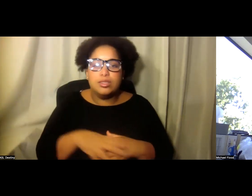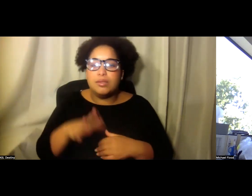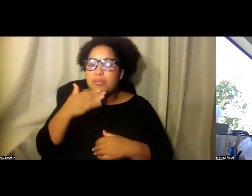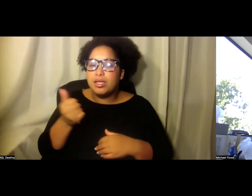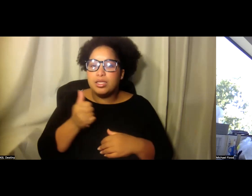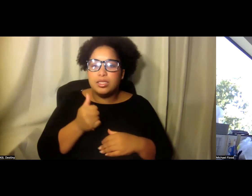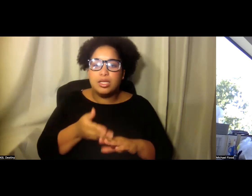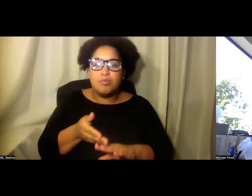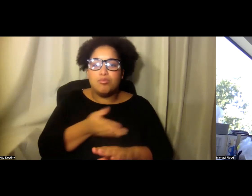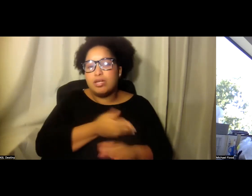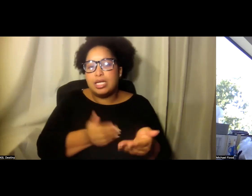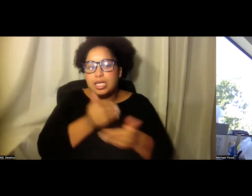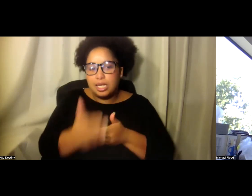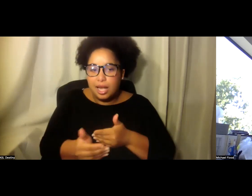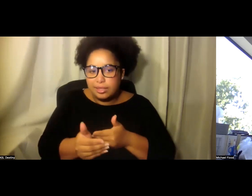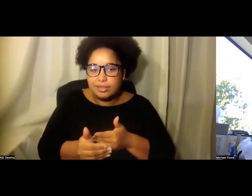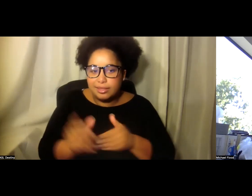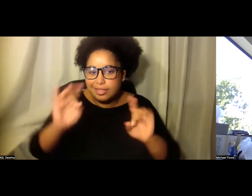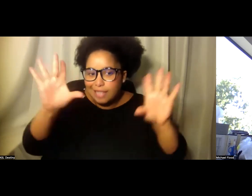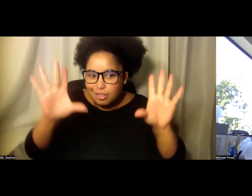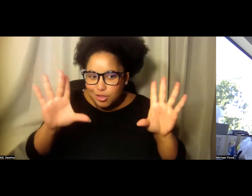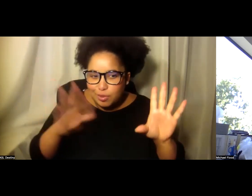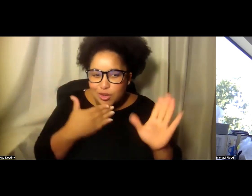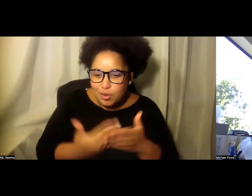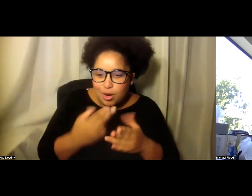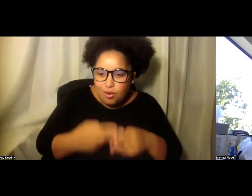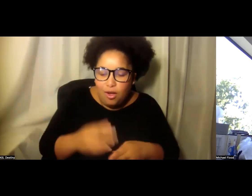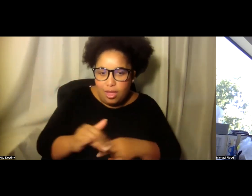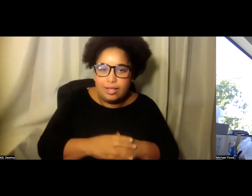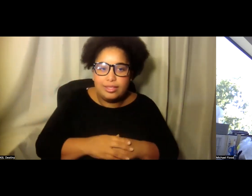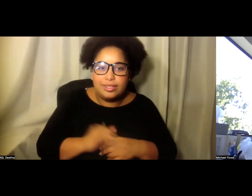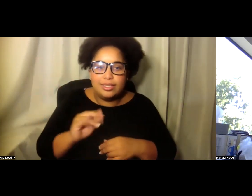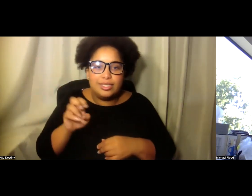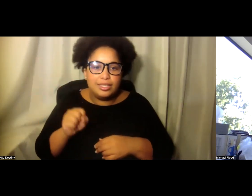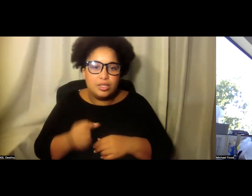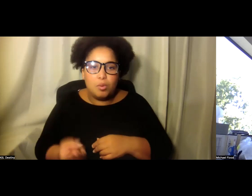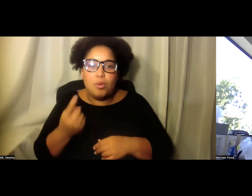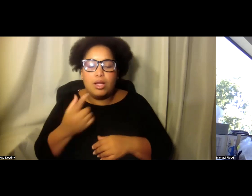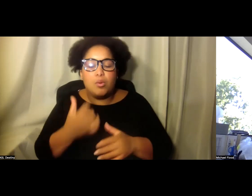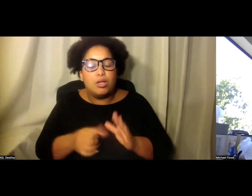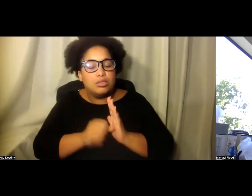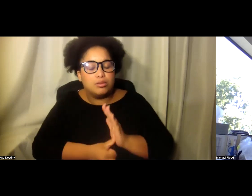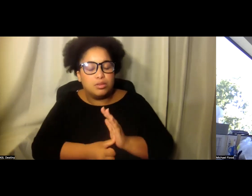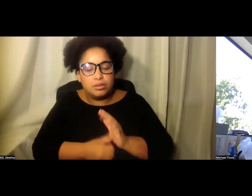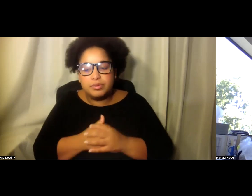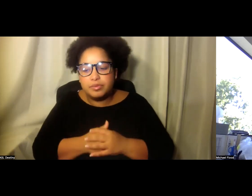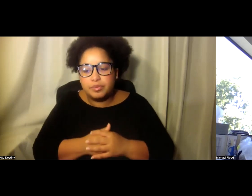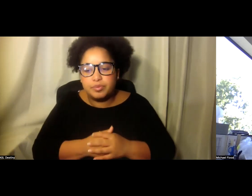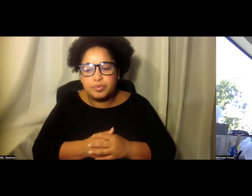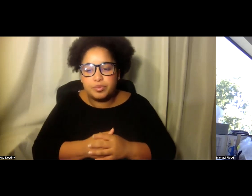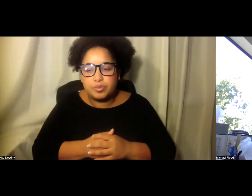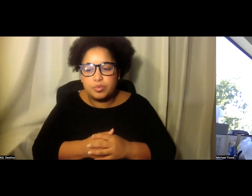be pre-next disaster. Good. Inez, Yeah. one of the things I want to point out, that